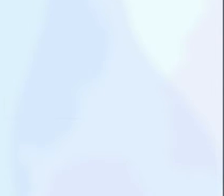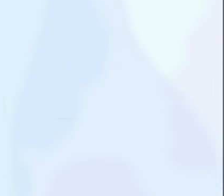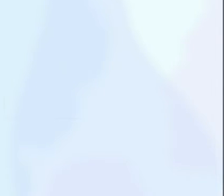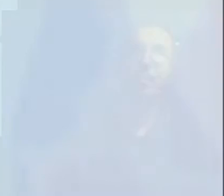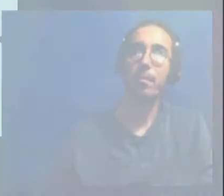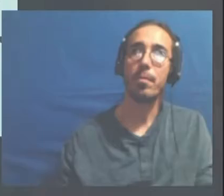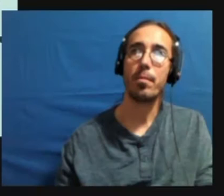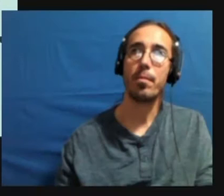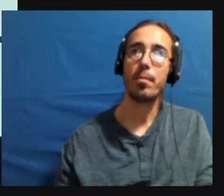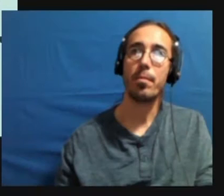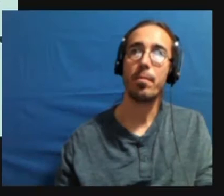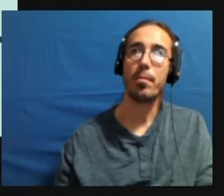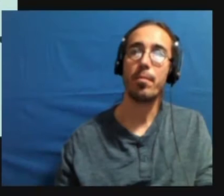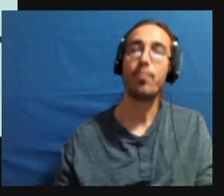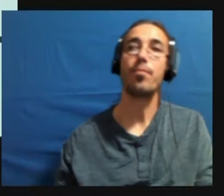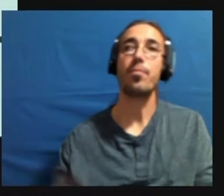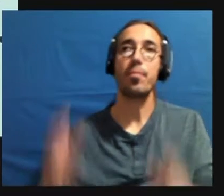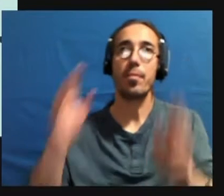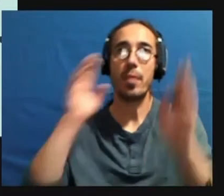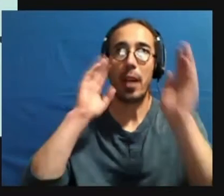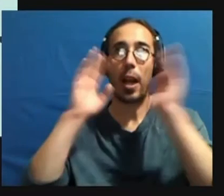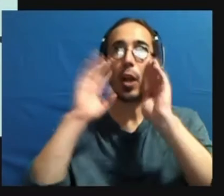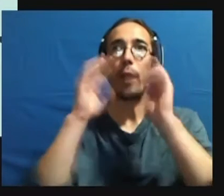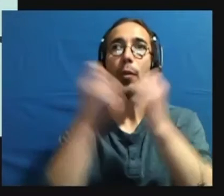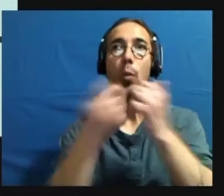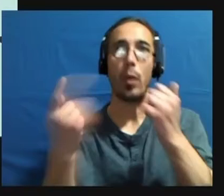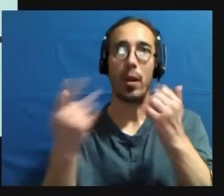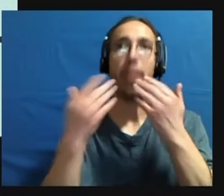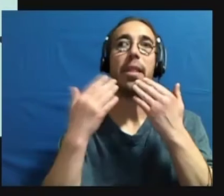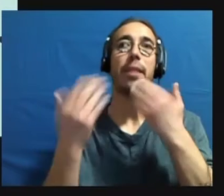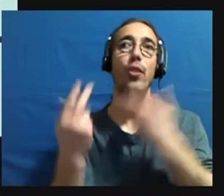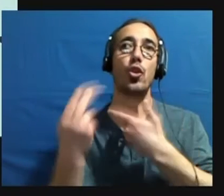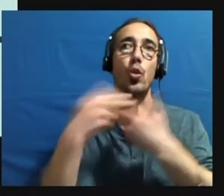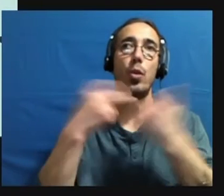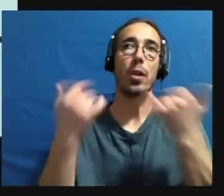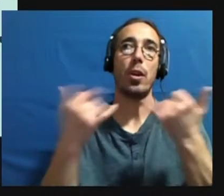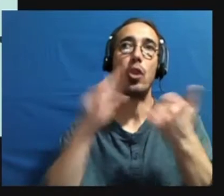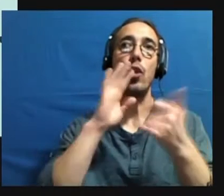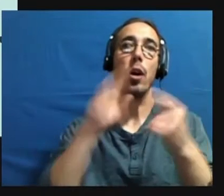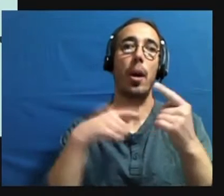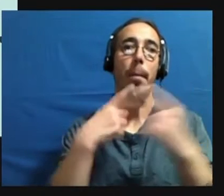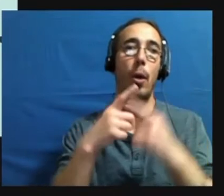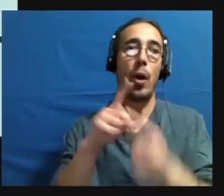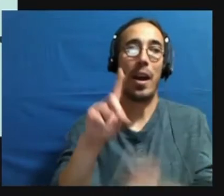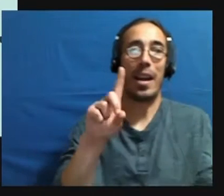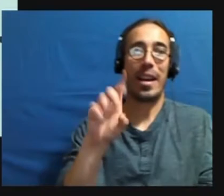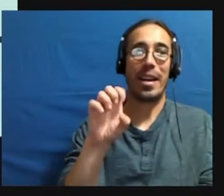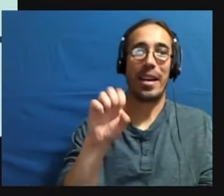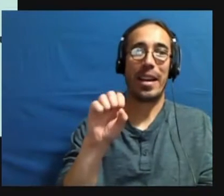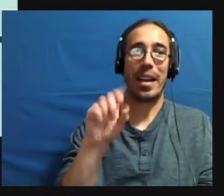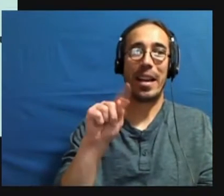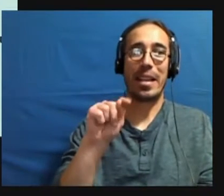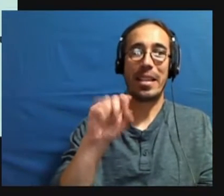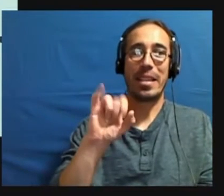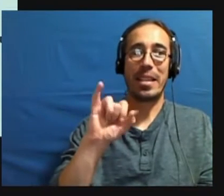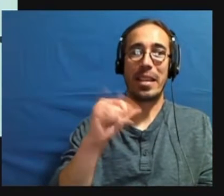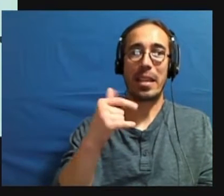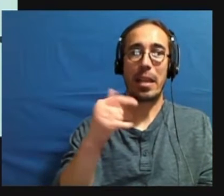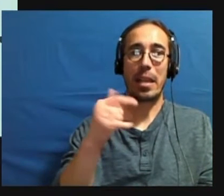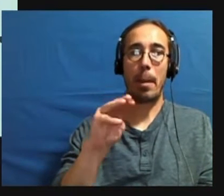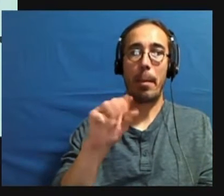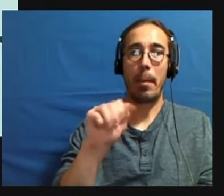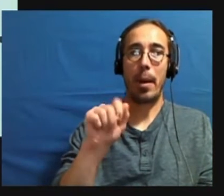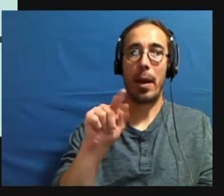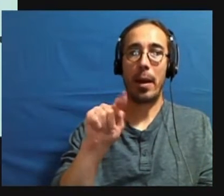Hello, everyone. Welcome. Thank you for joining me today to talk about destigmatizing stimming. I'm Lauren Melissa Elzey,